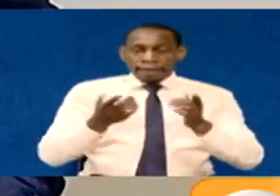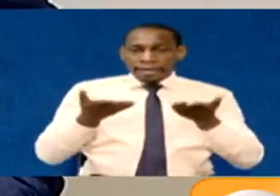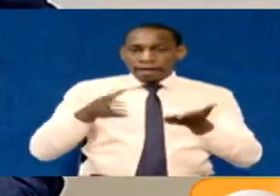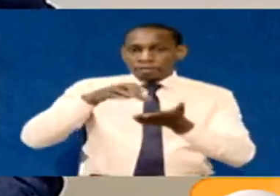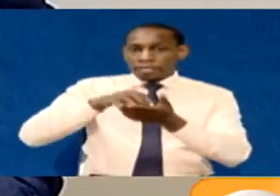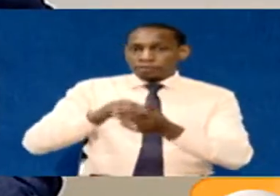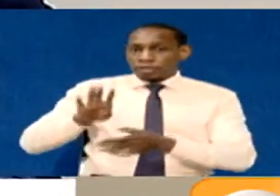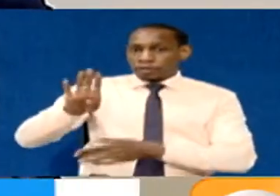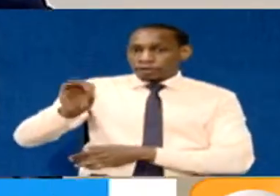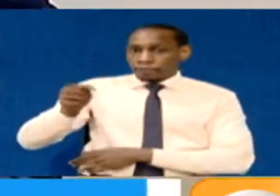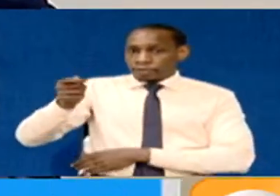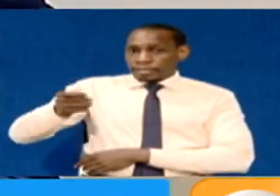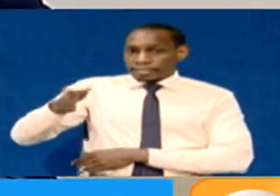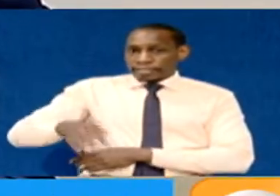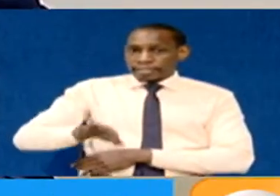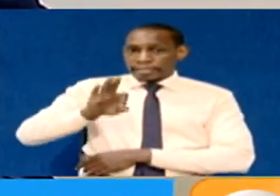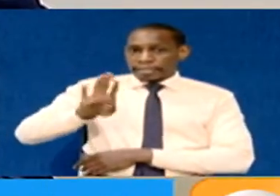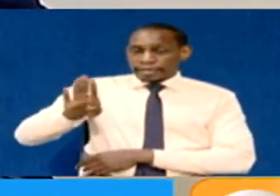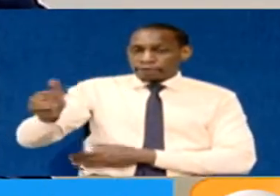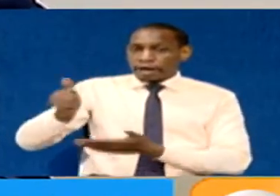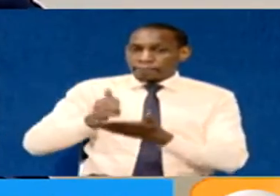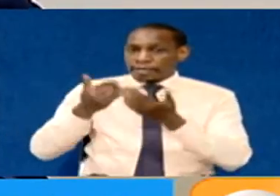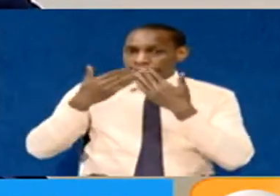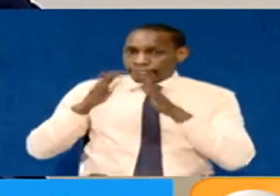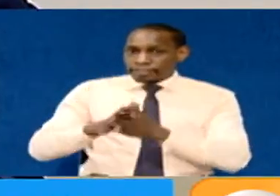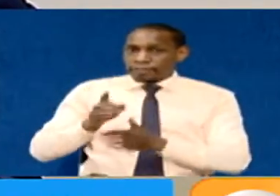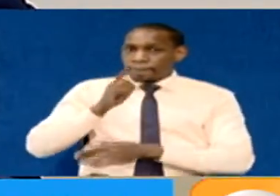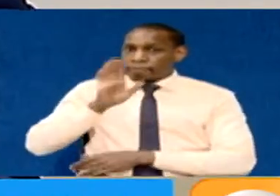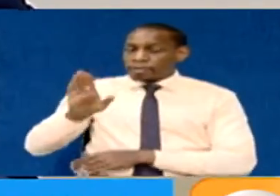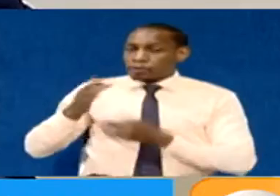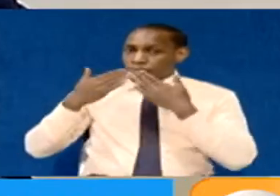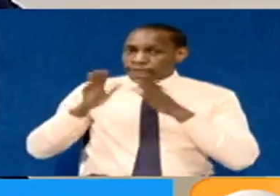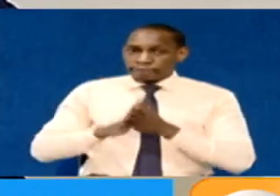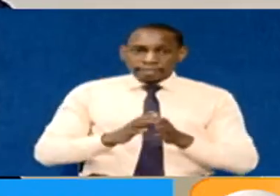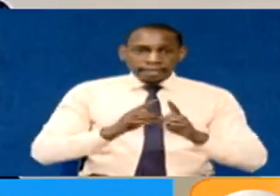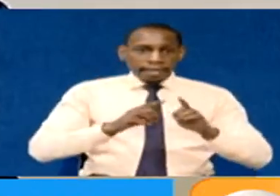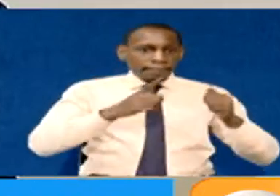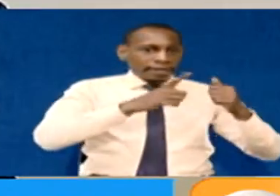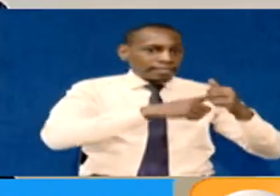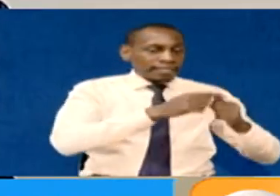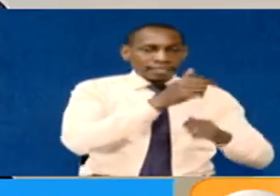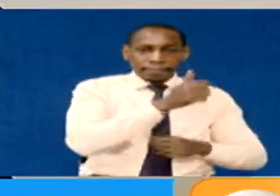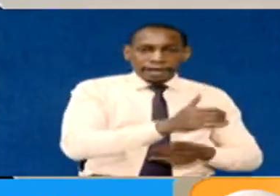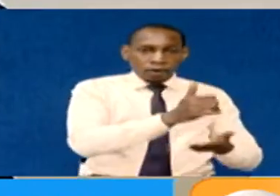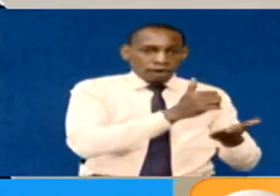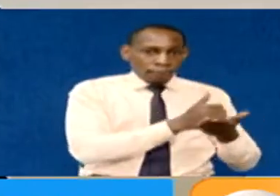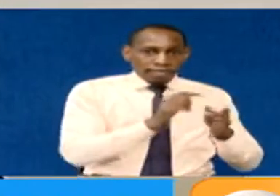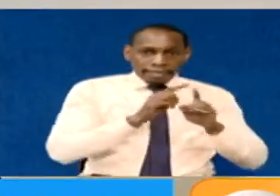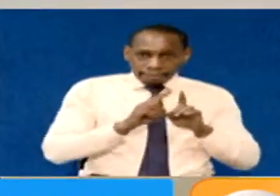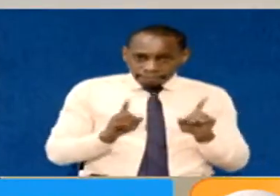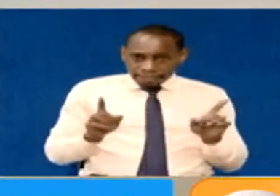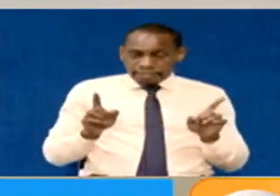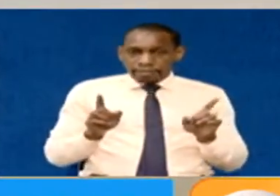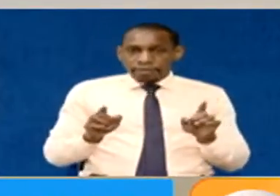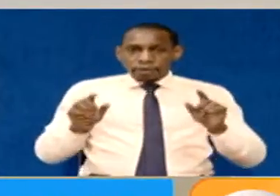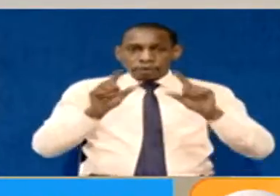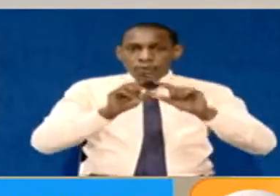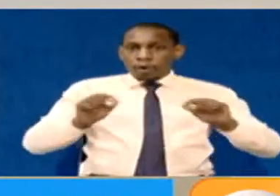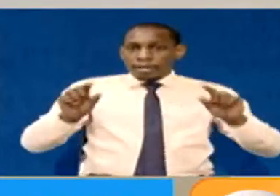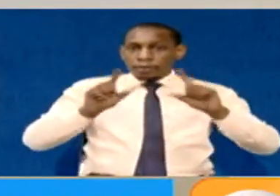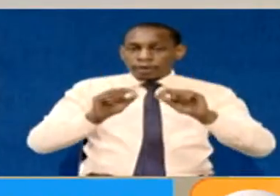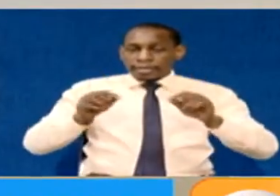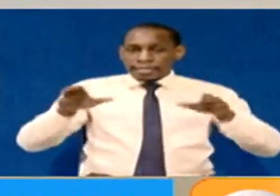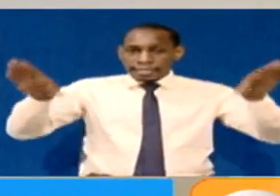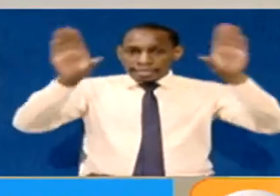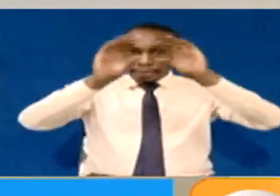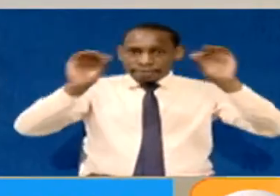out of 40, 34 have been appointed and sworn in, but six not yet. But the statement from